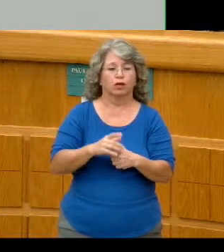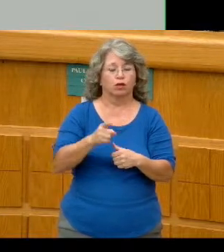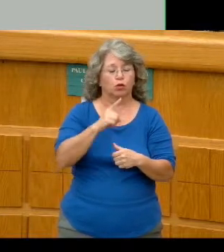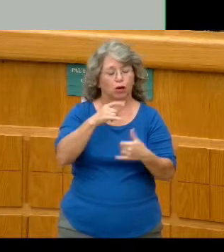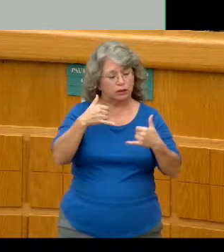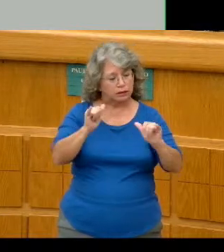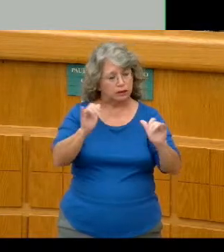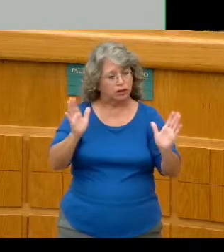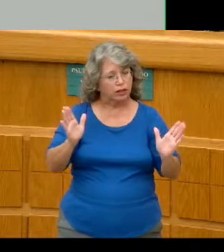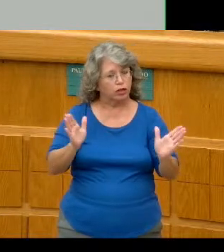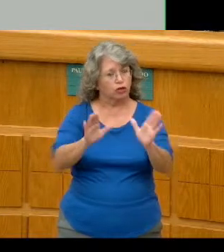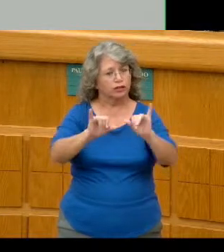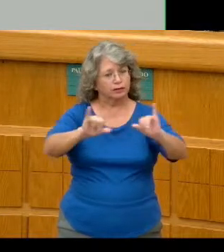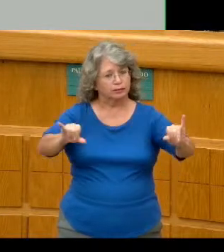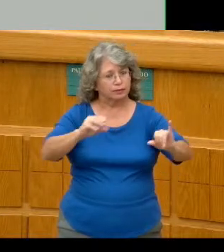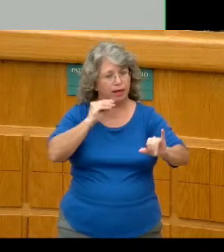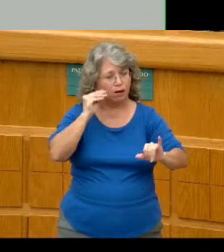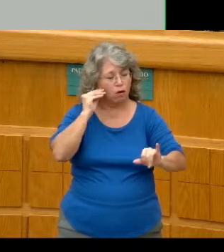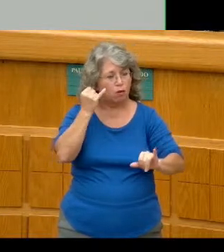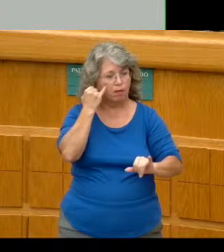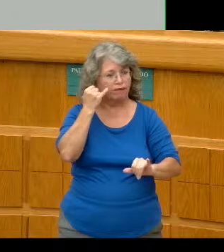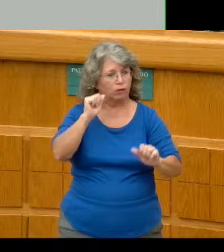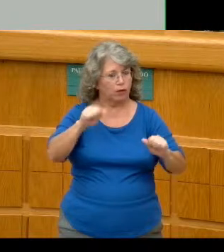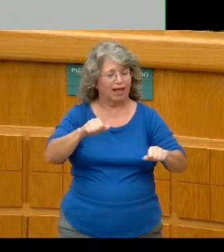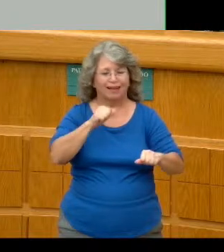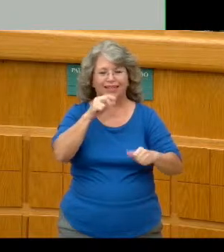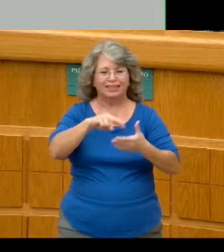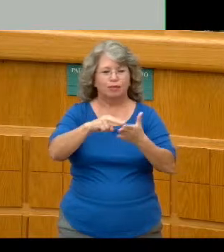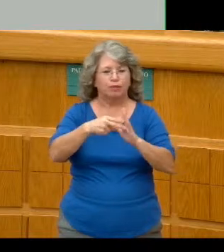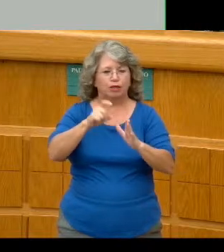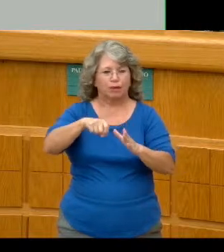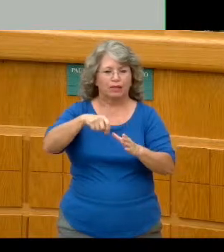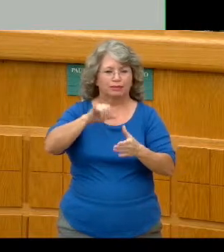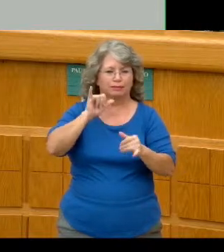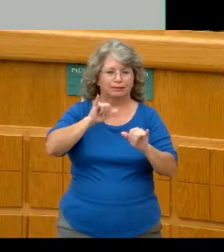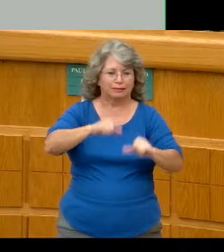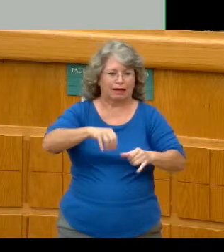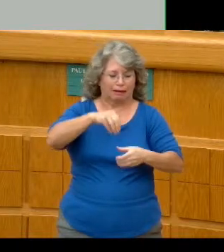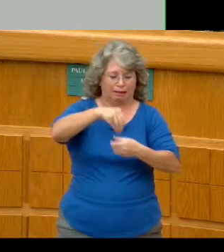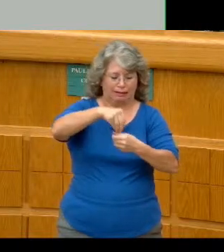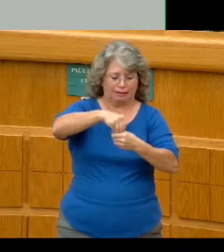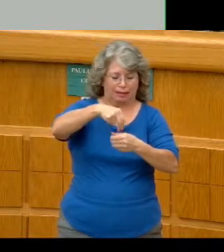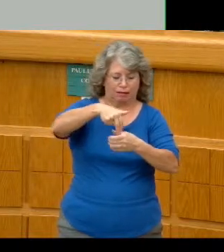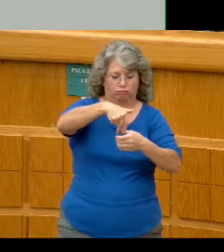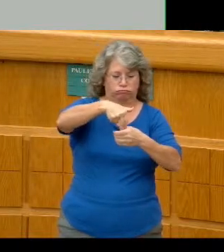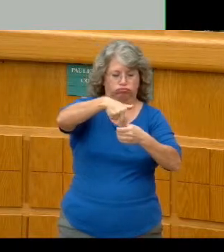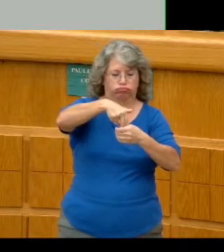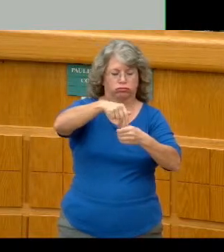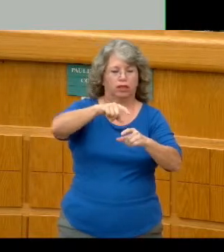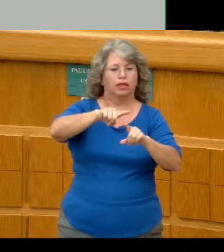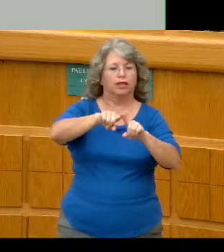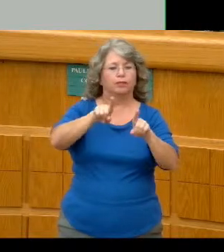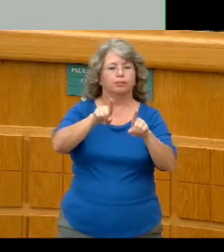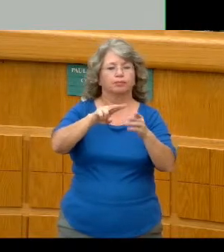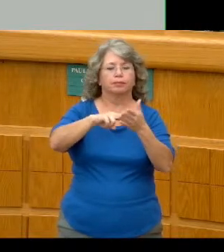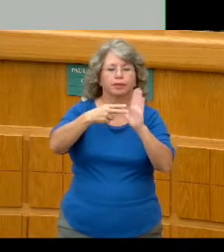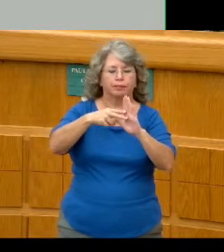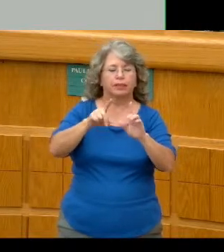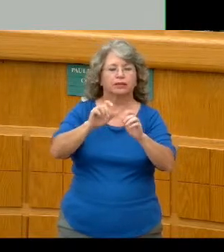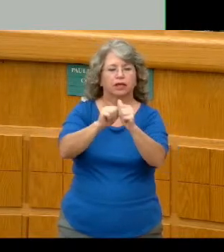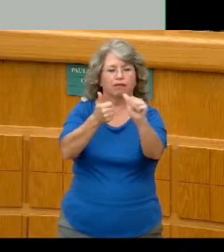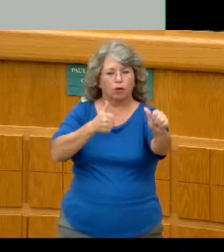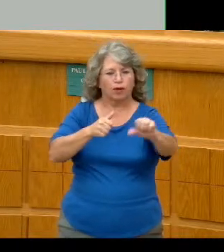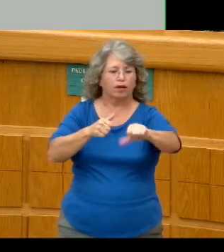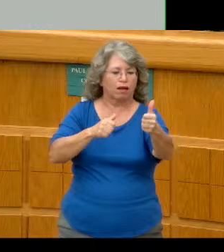if you can. Once again, this doesn't mean that you have to stay inside. It means you should be staying away from other people. Don't go to crowded